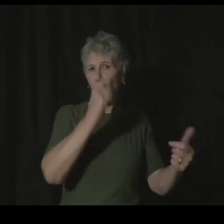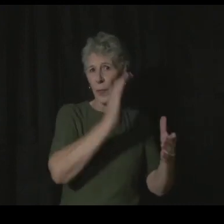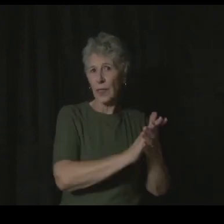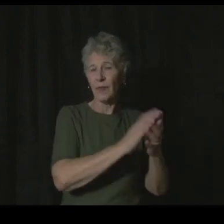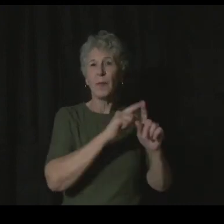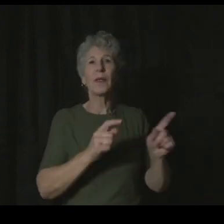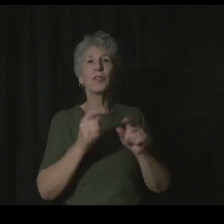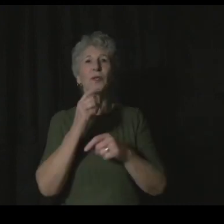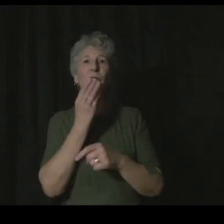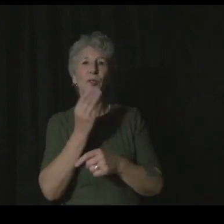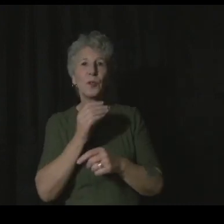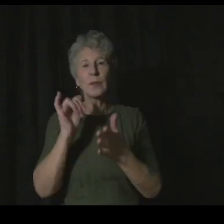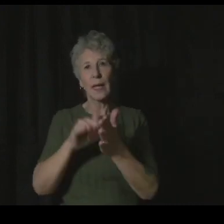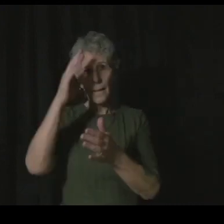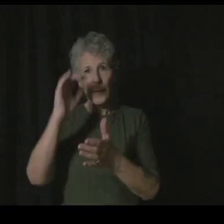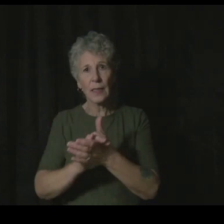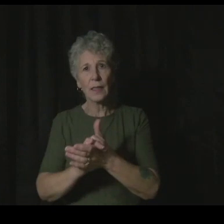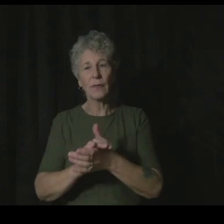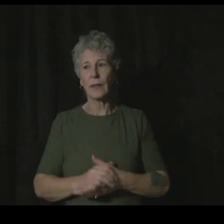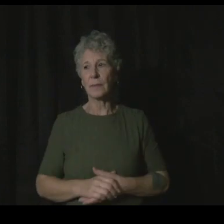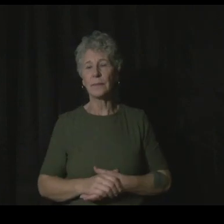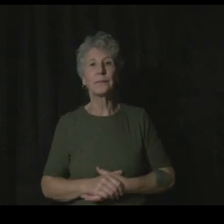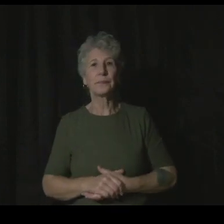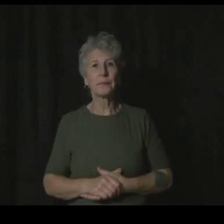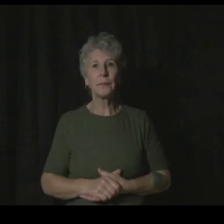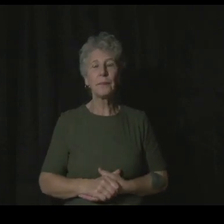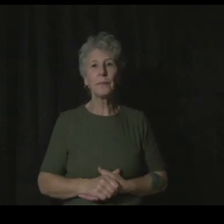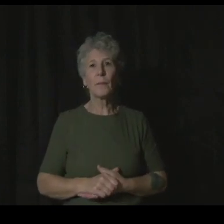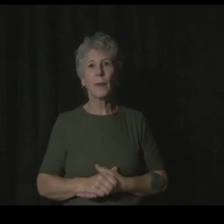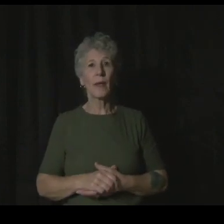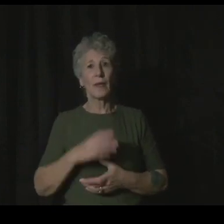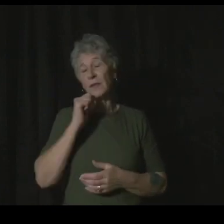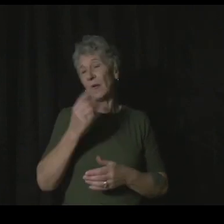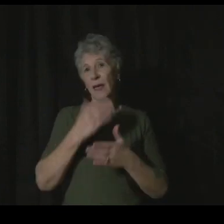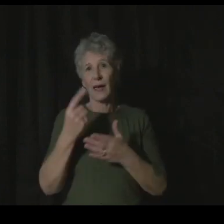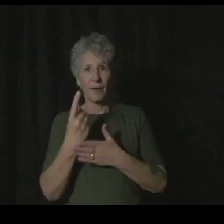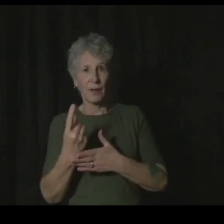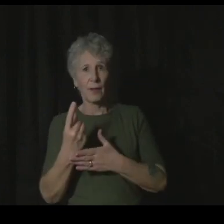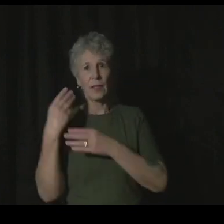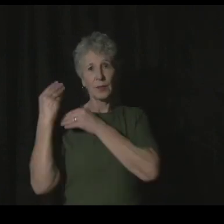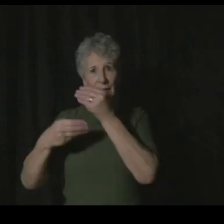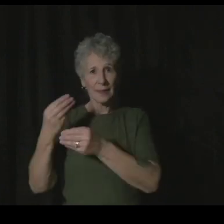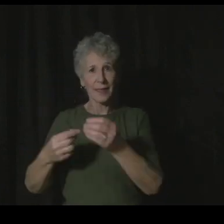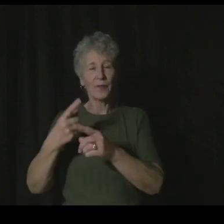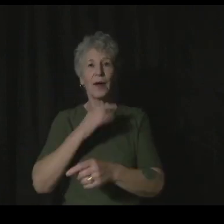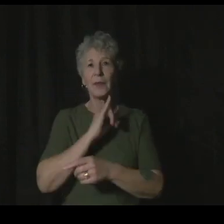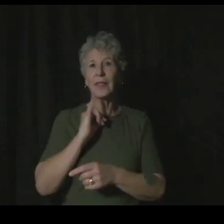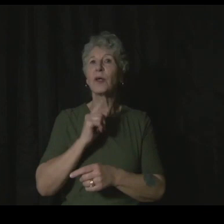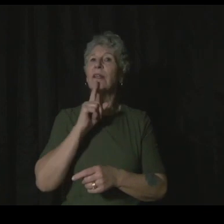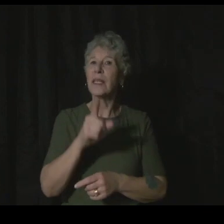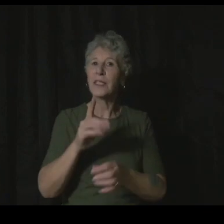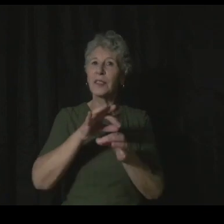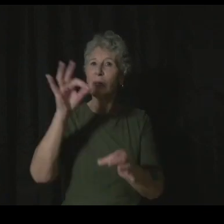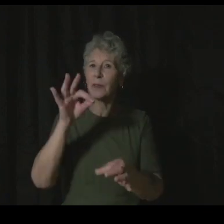ones that really do believe. And so not everybody who's descended from Israel is a